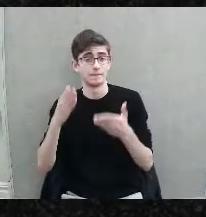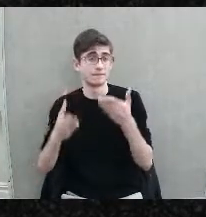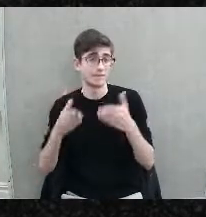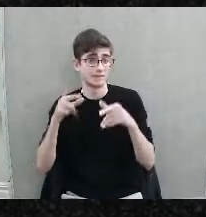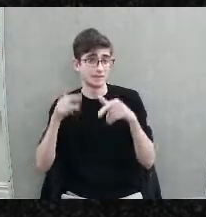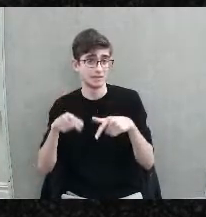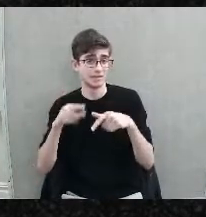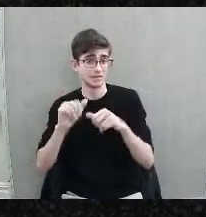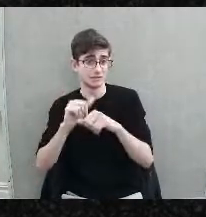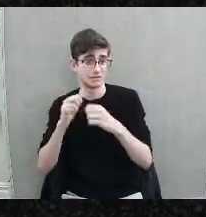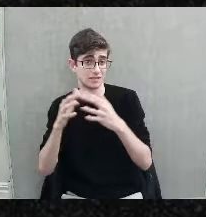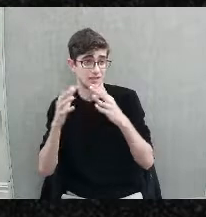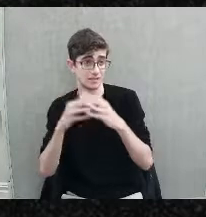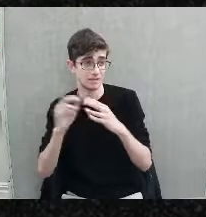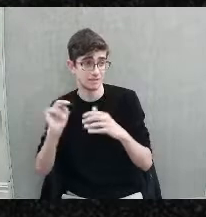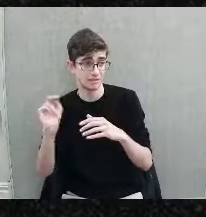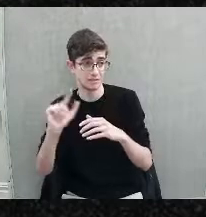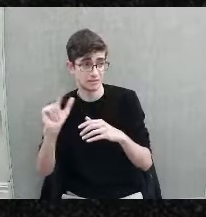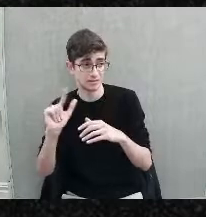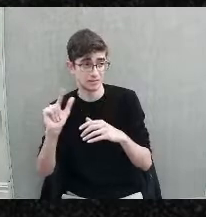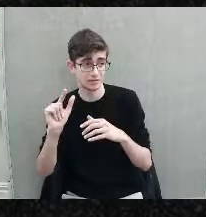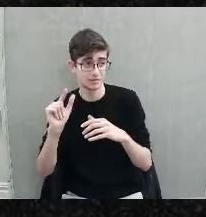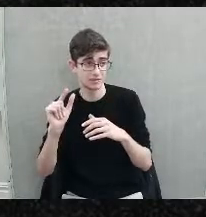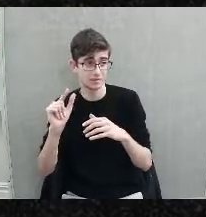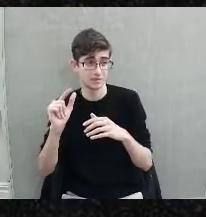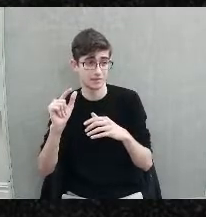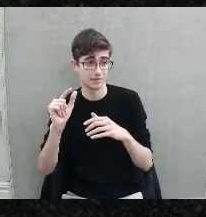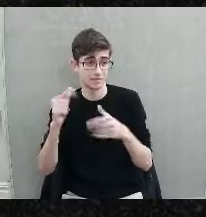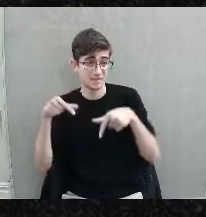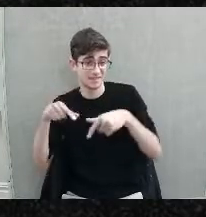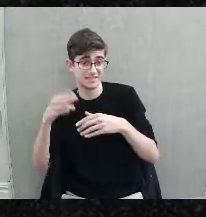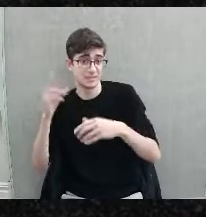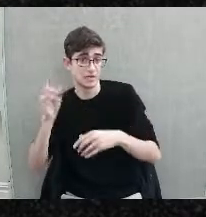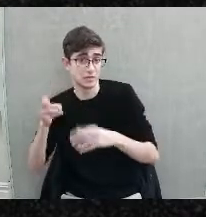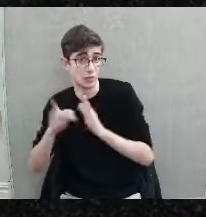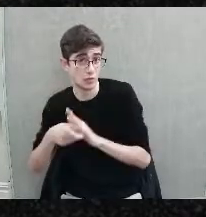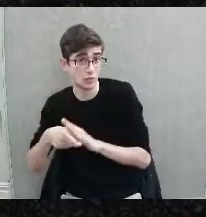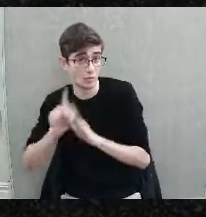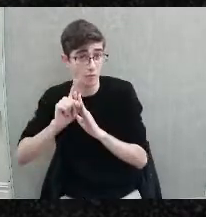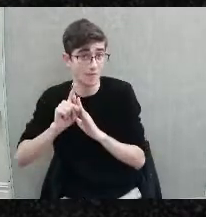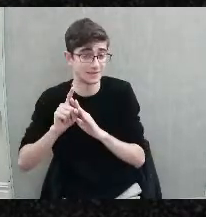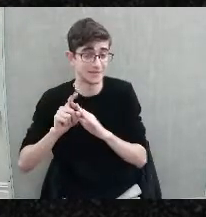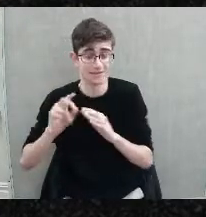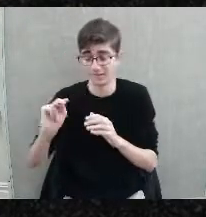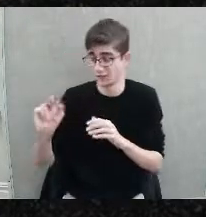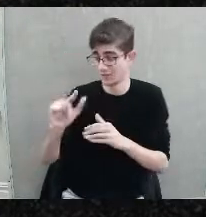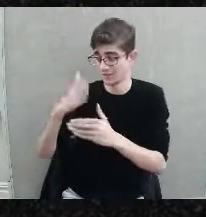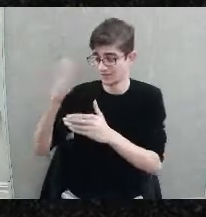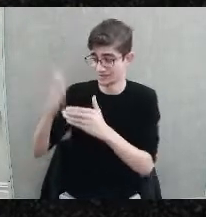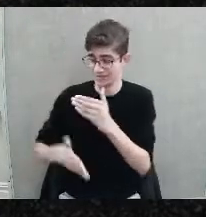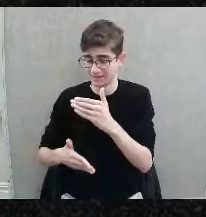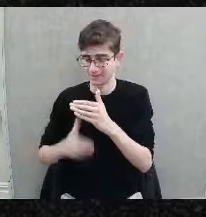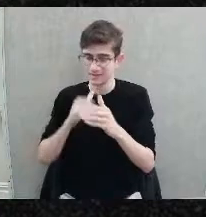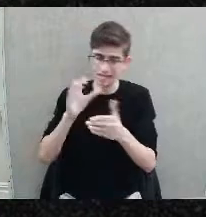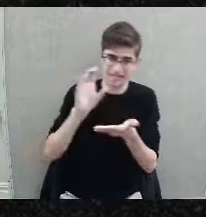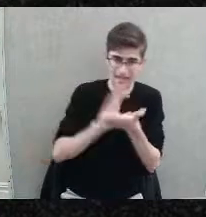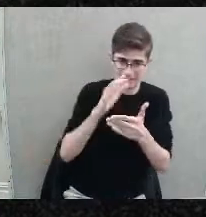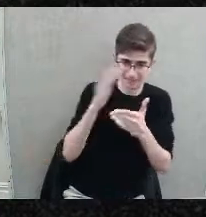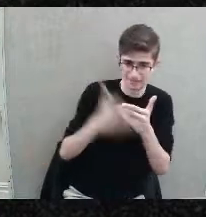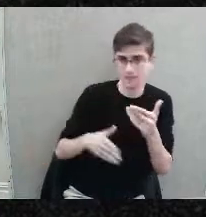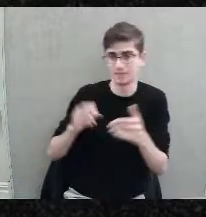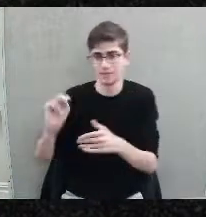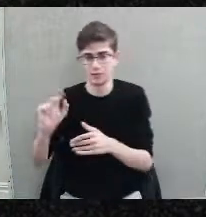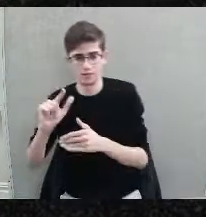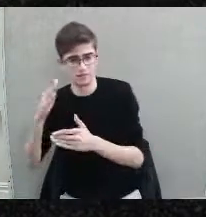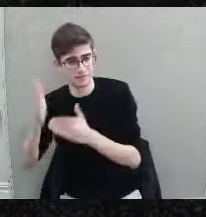this formation that we have called as a historical moment, an end of neoliberalism, not of capitalism. Because I think